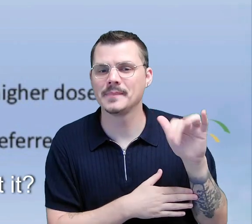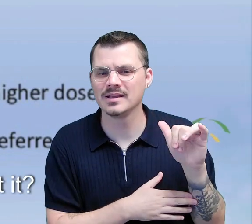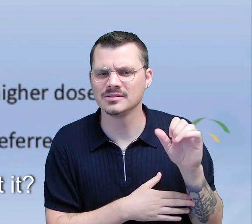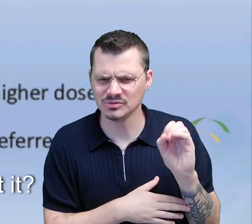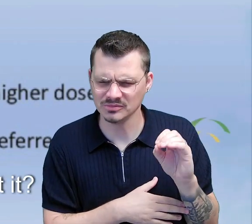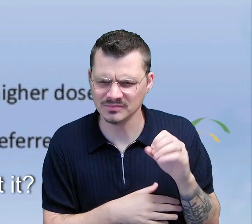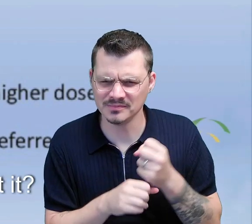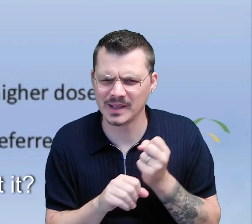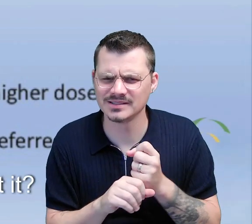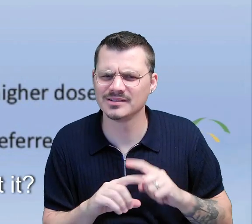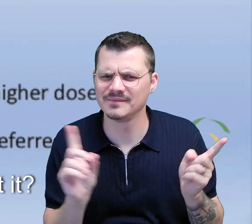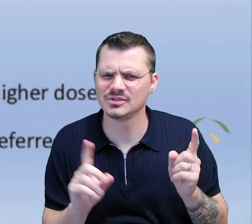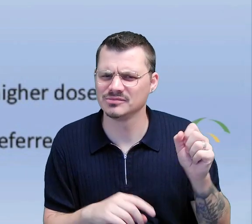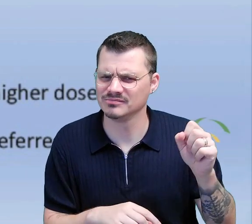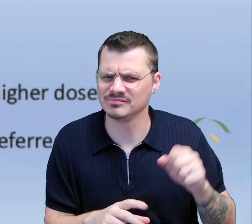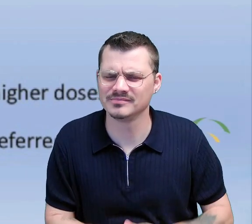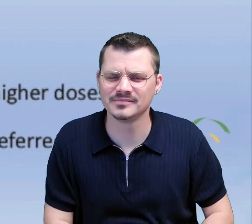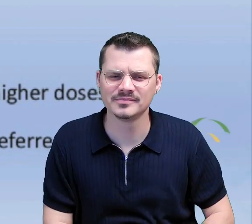It kind of makes a difference, doesn't it?